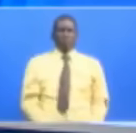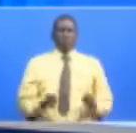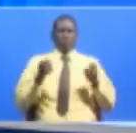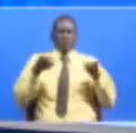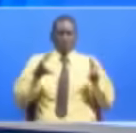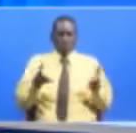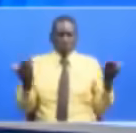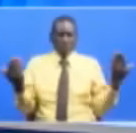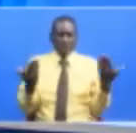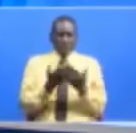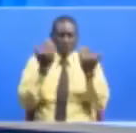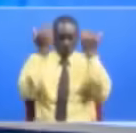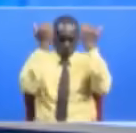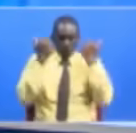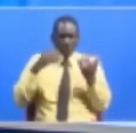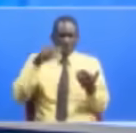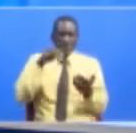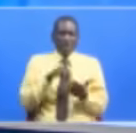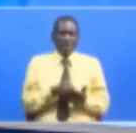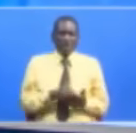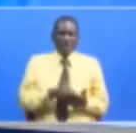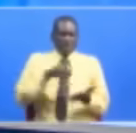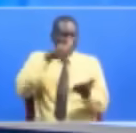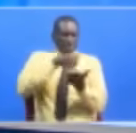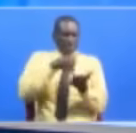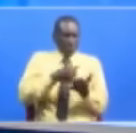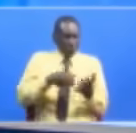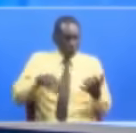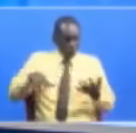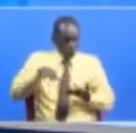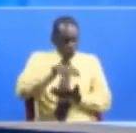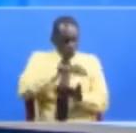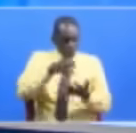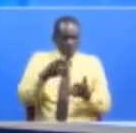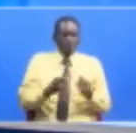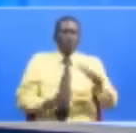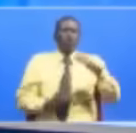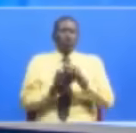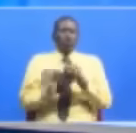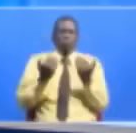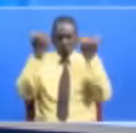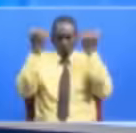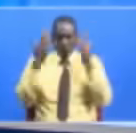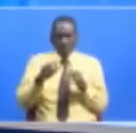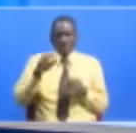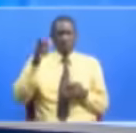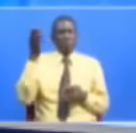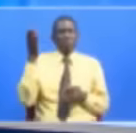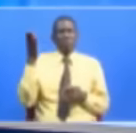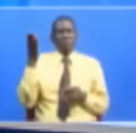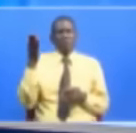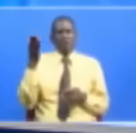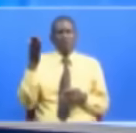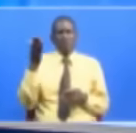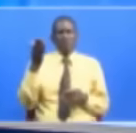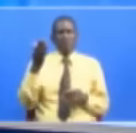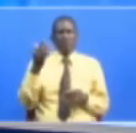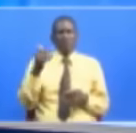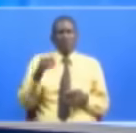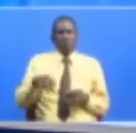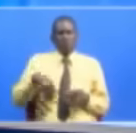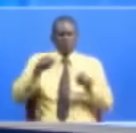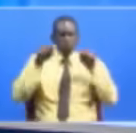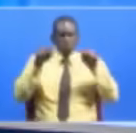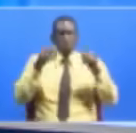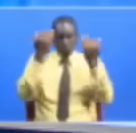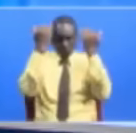The judiciary is once again embroiled in a mud fight. This time, senior counsel Ahmednasir Abdullahi, who has been a constant critic of the